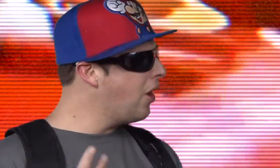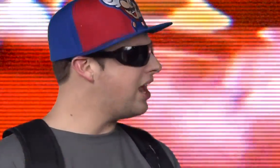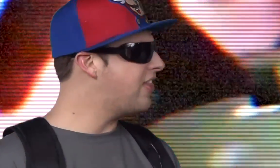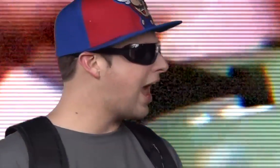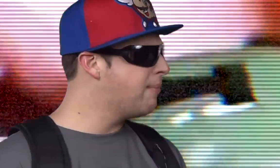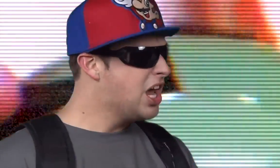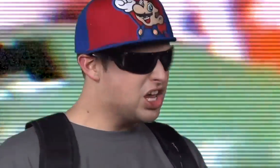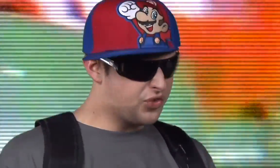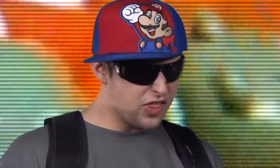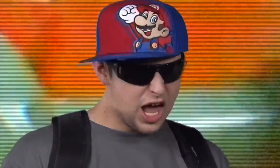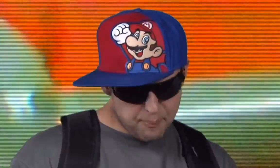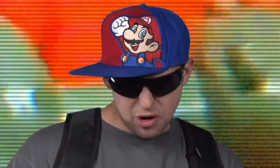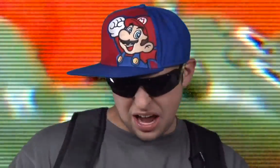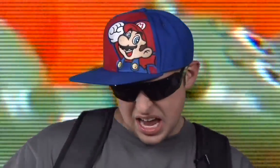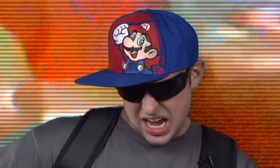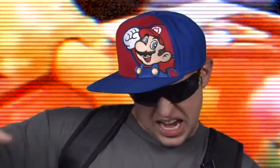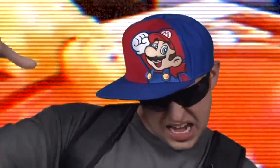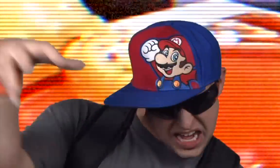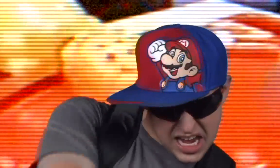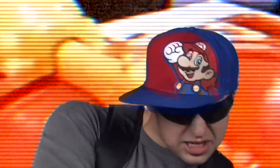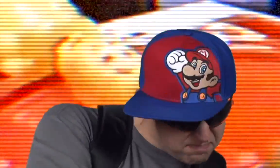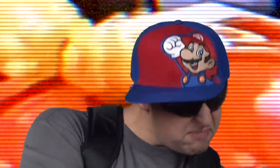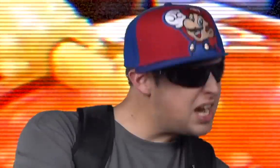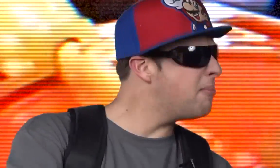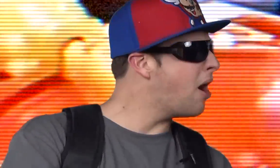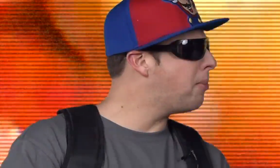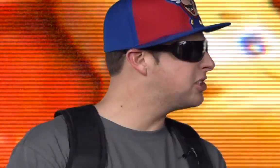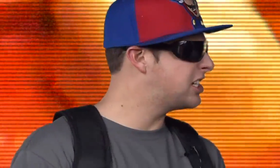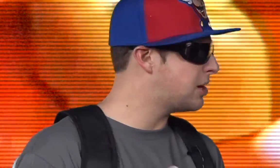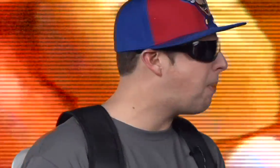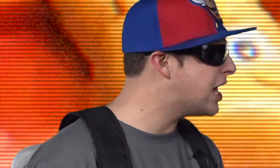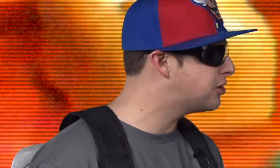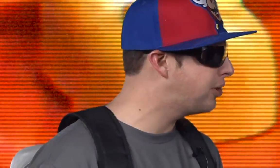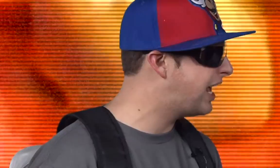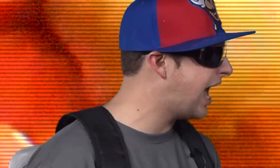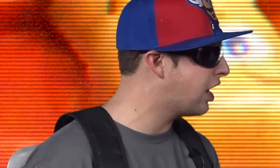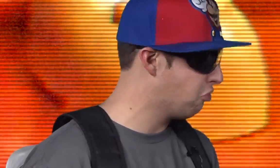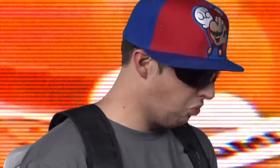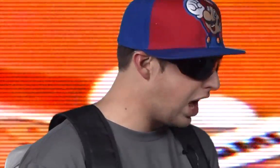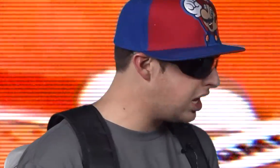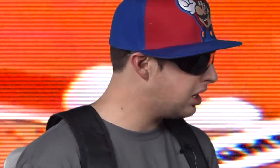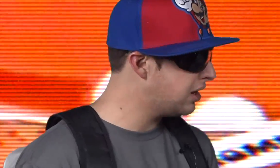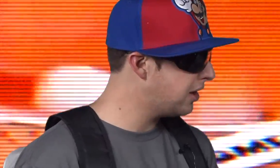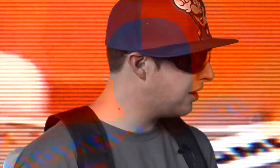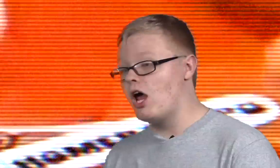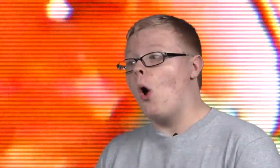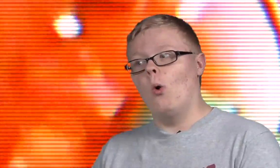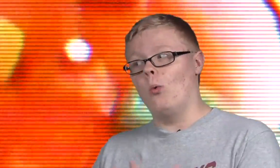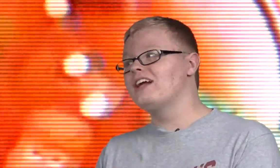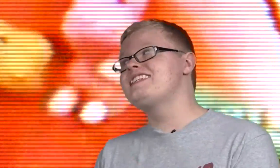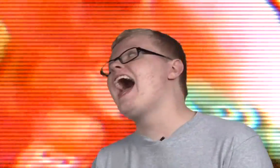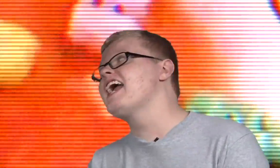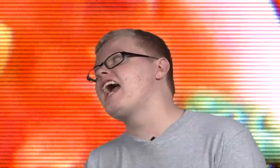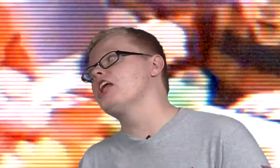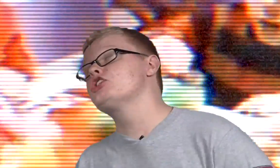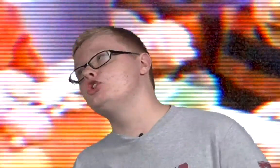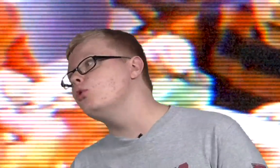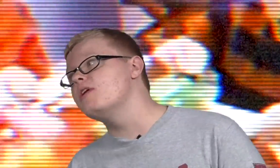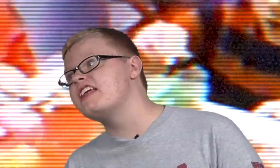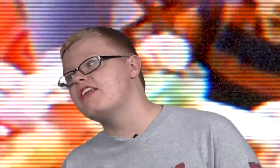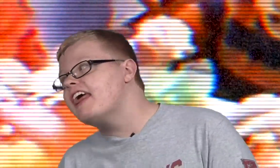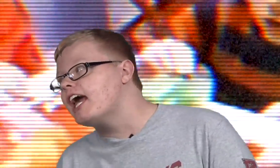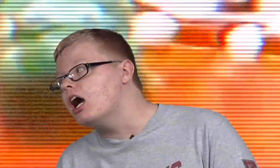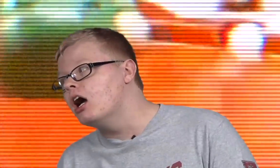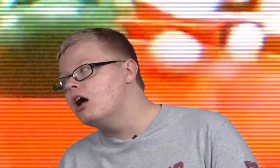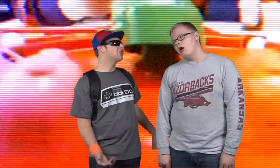know the point of the game is for the hippo to eat as many marbles as it possibly can, right? Yeah, but what's that got to do